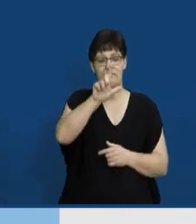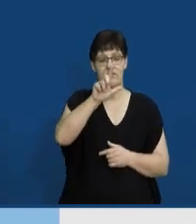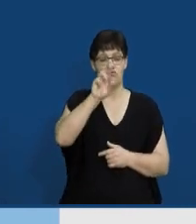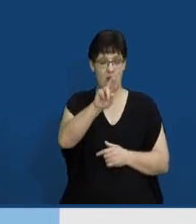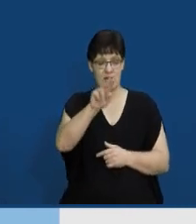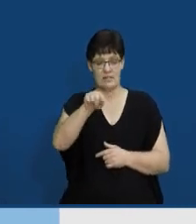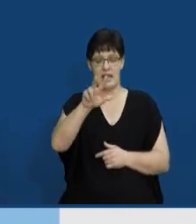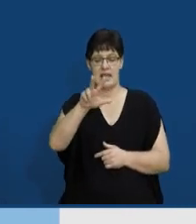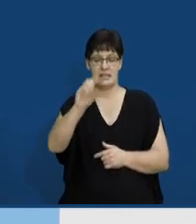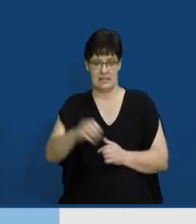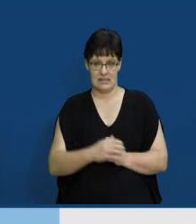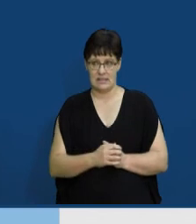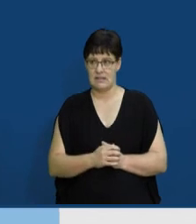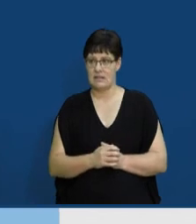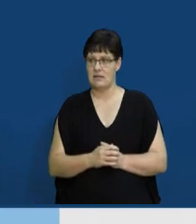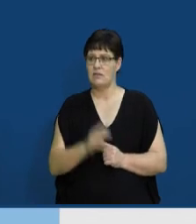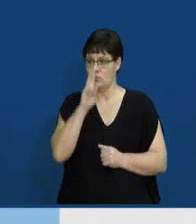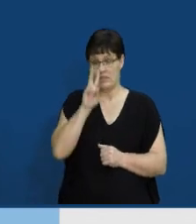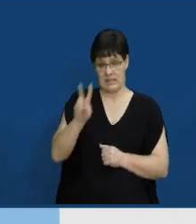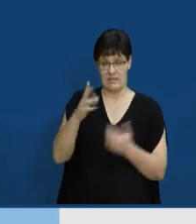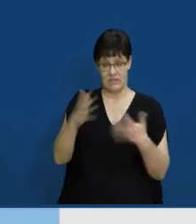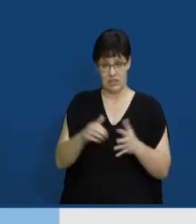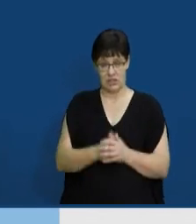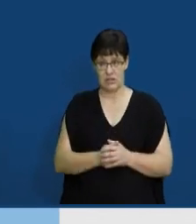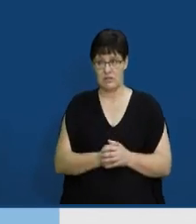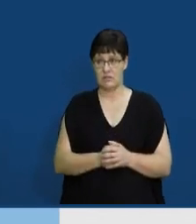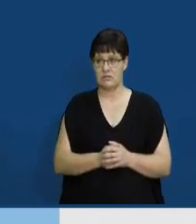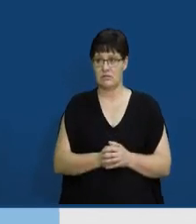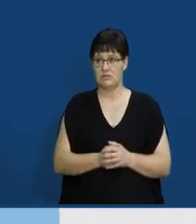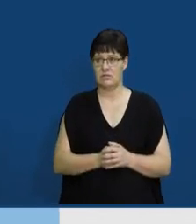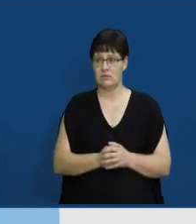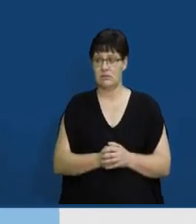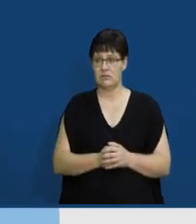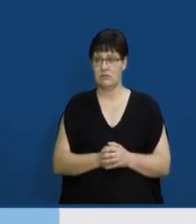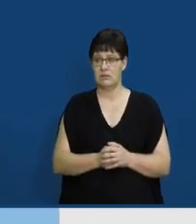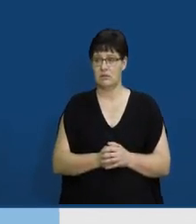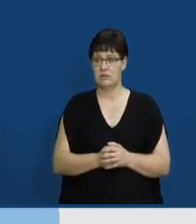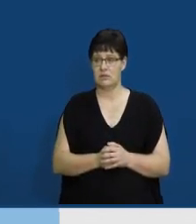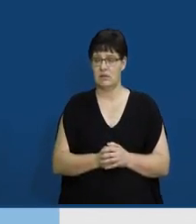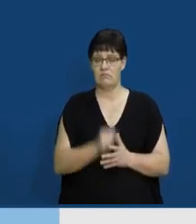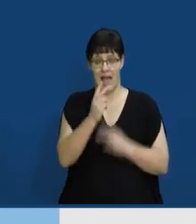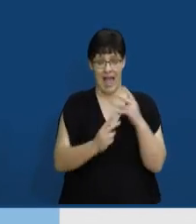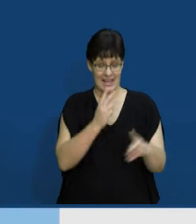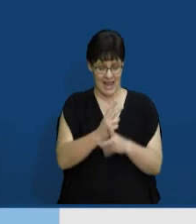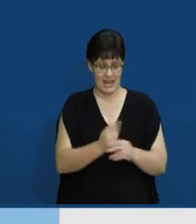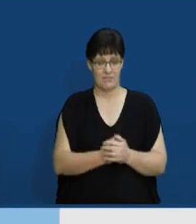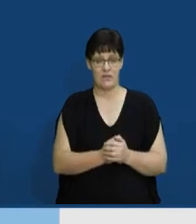do that again. Obviously, you're seeing it here. The division, let's clear the screen. Let's go again. We